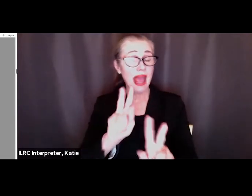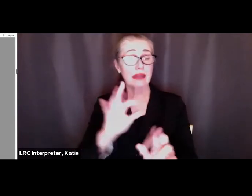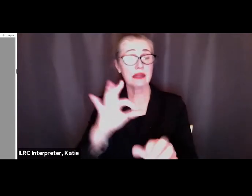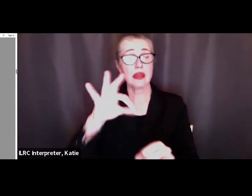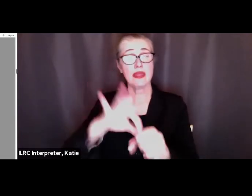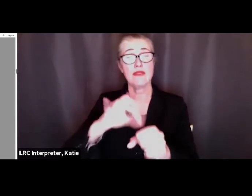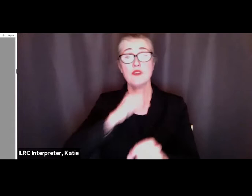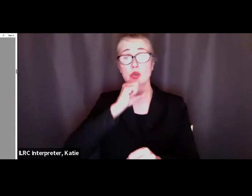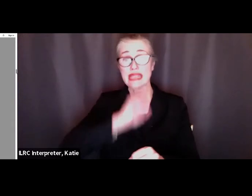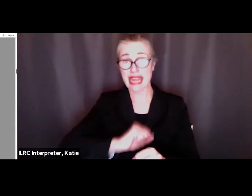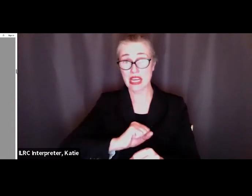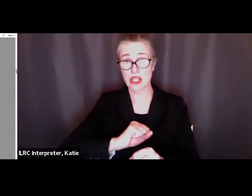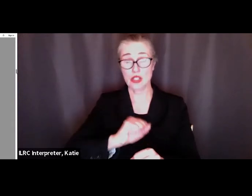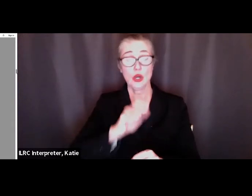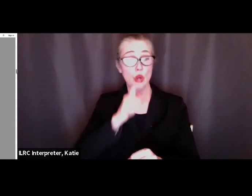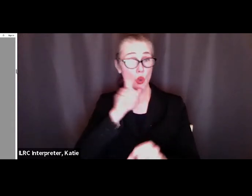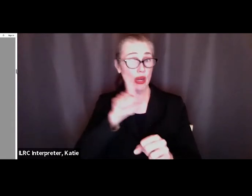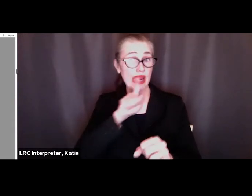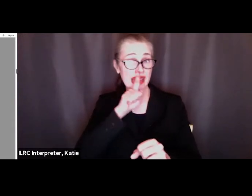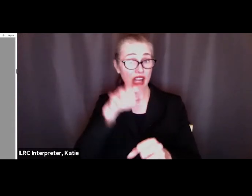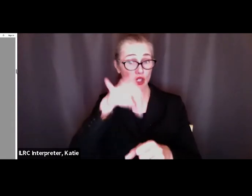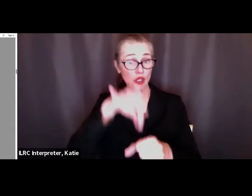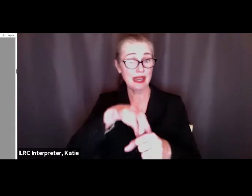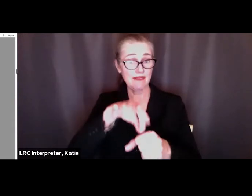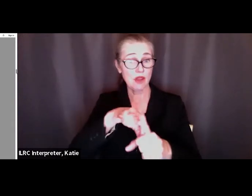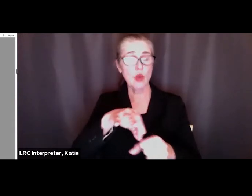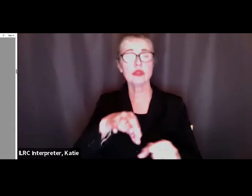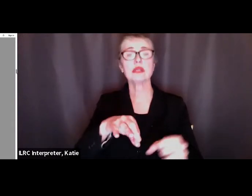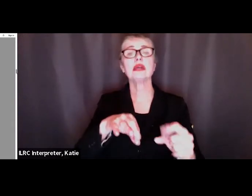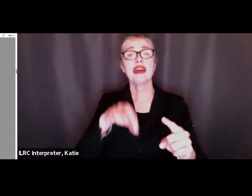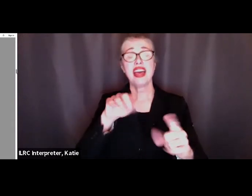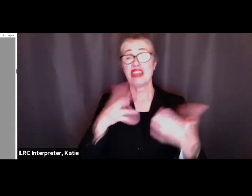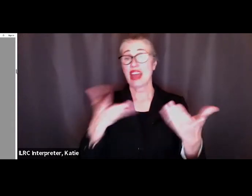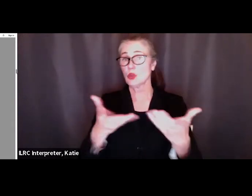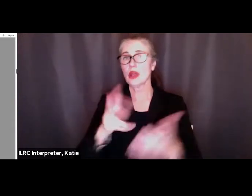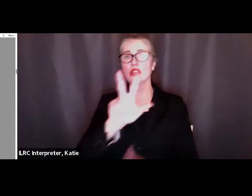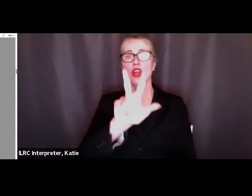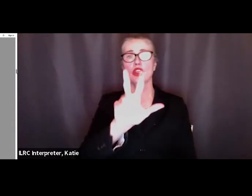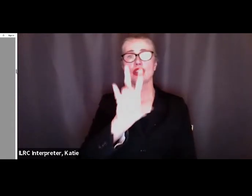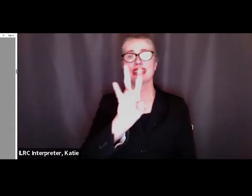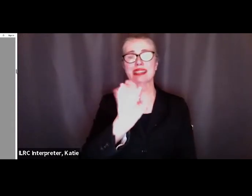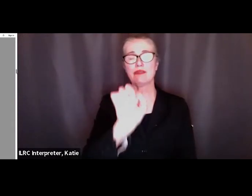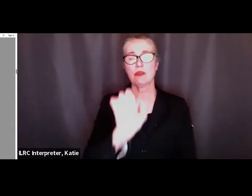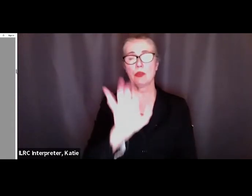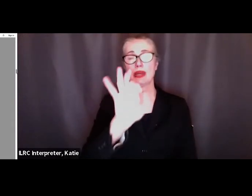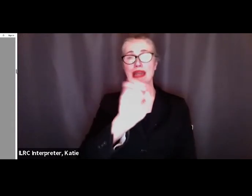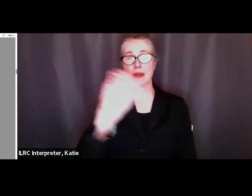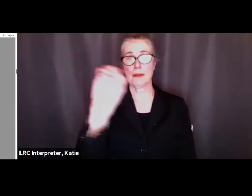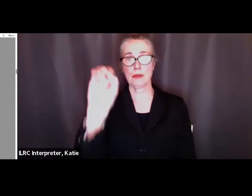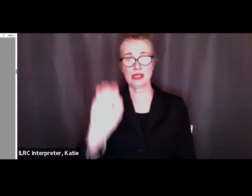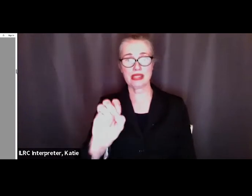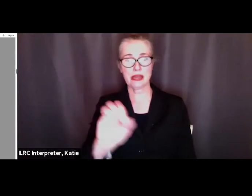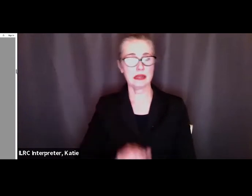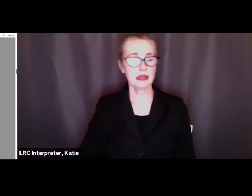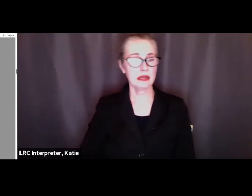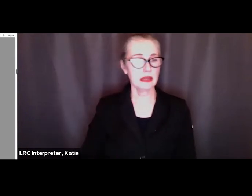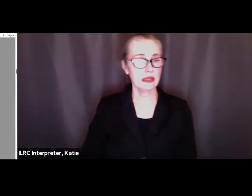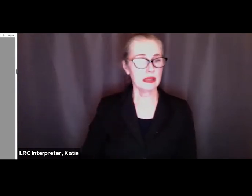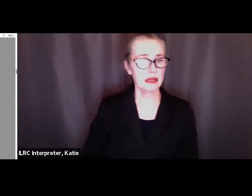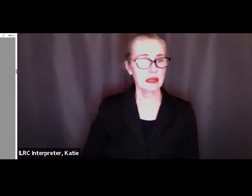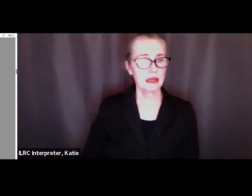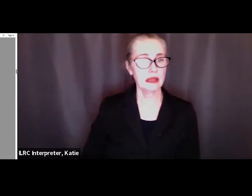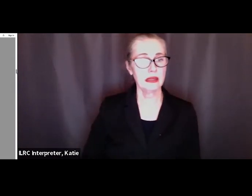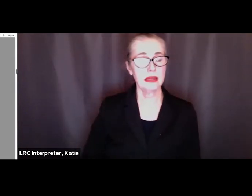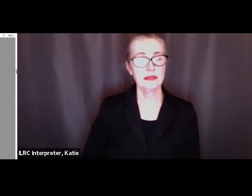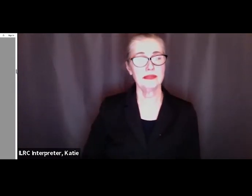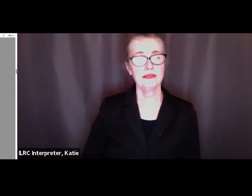can actually vote you have 37.9 uh compared to our scenarios of what we